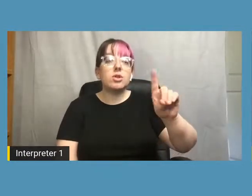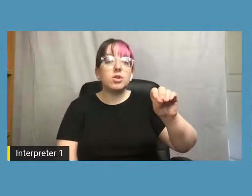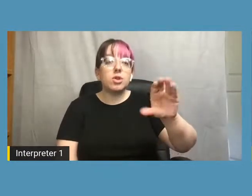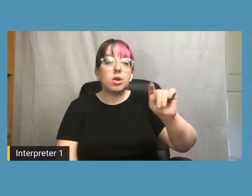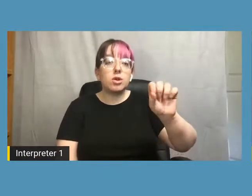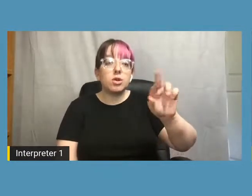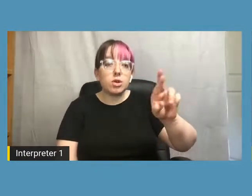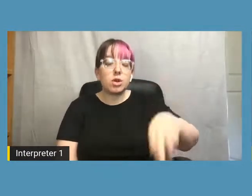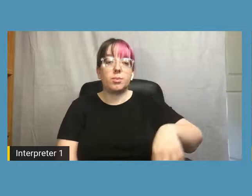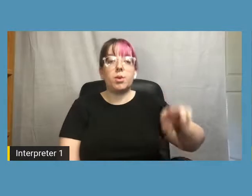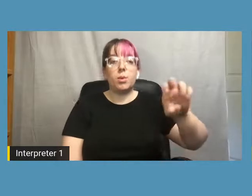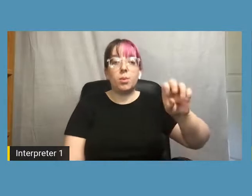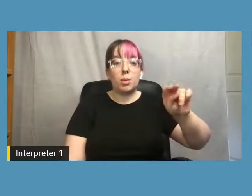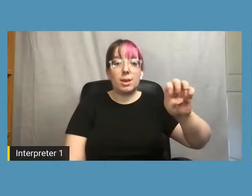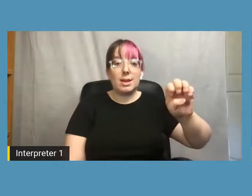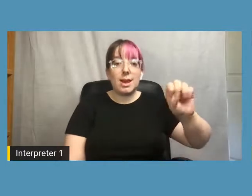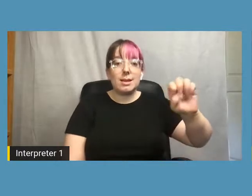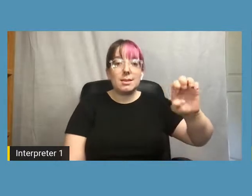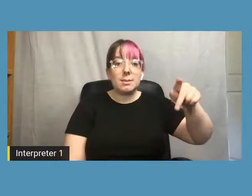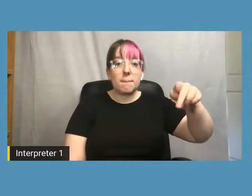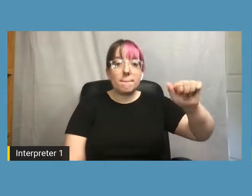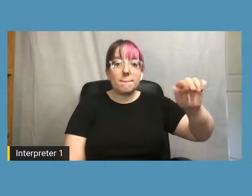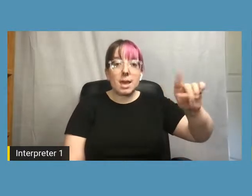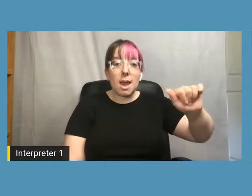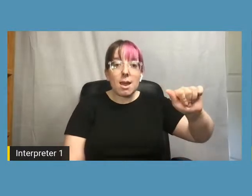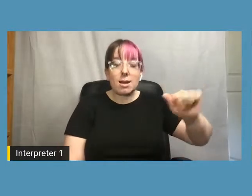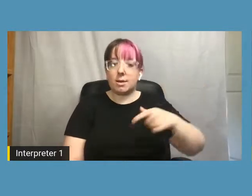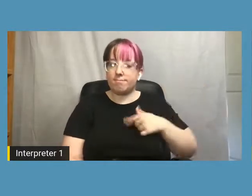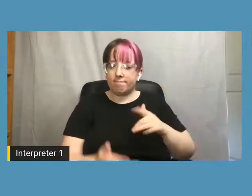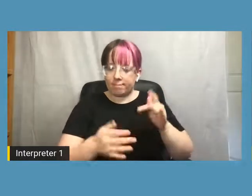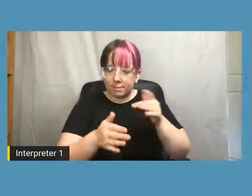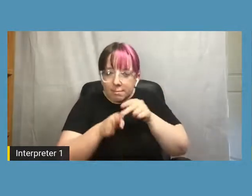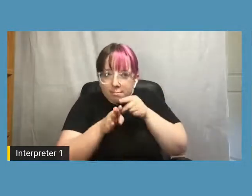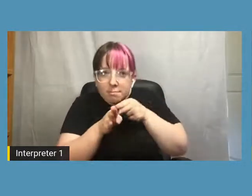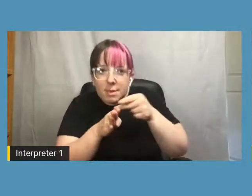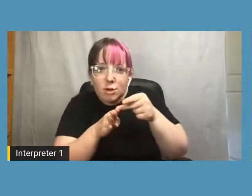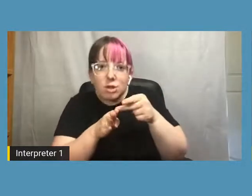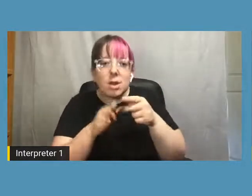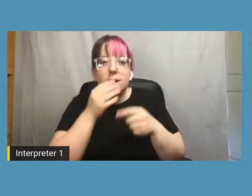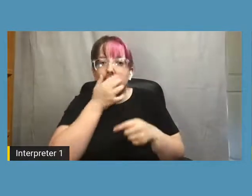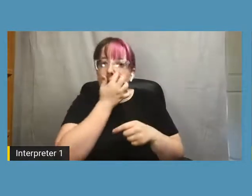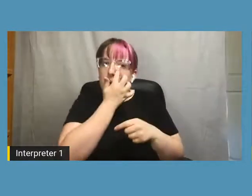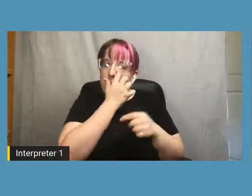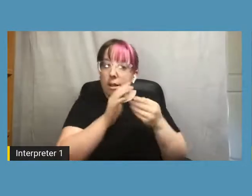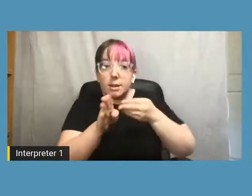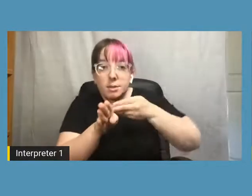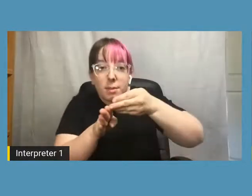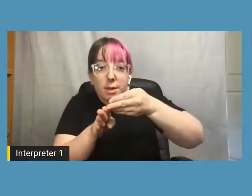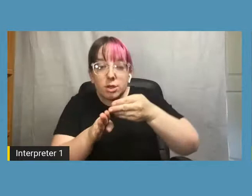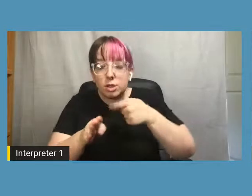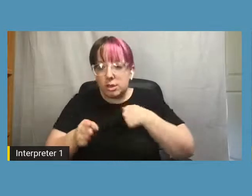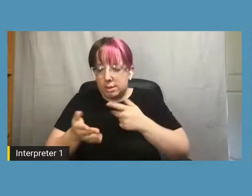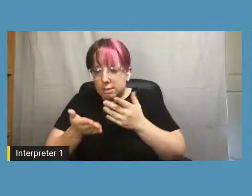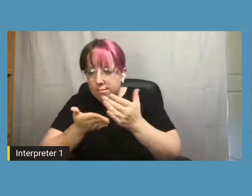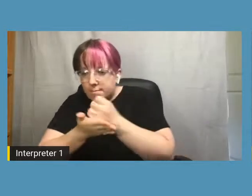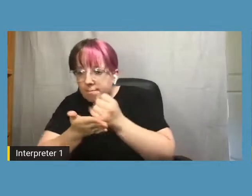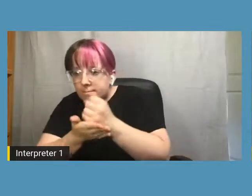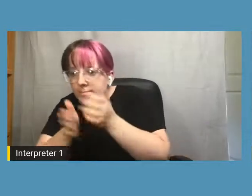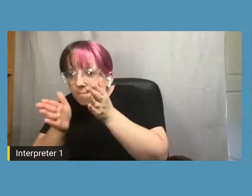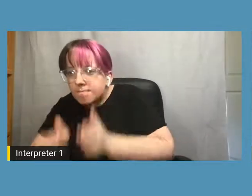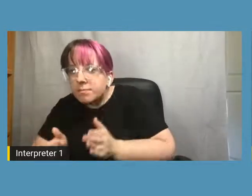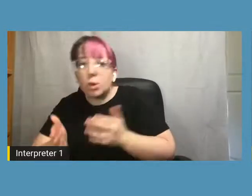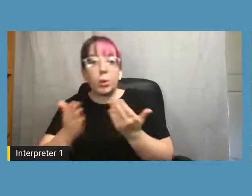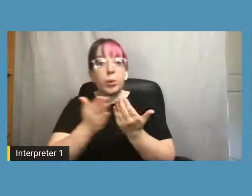art historian and curator specializing in new media art. He is the author of the Manual for Curation and Interactive New Media